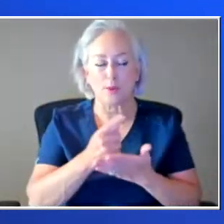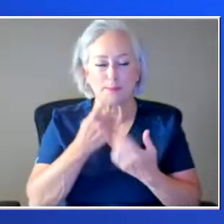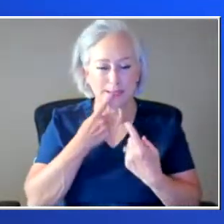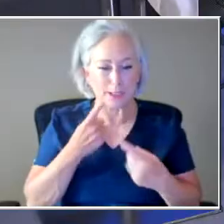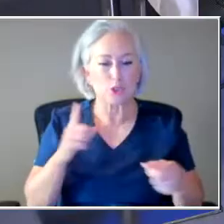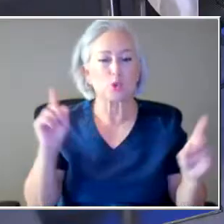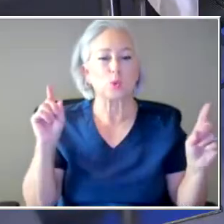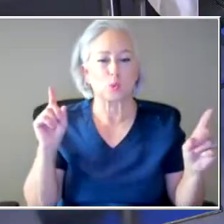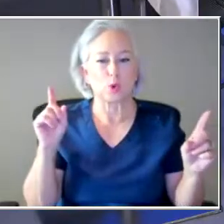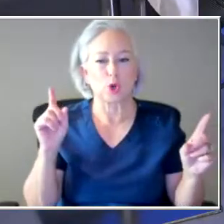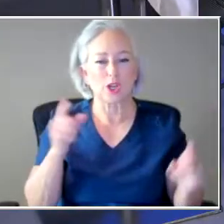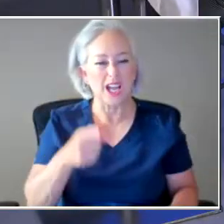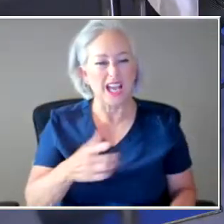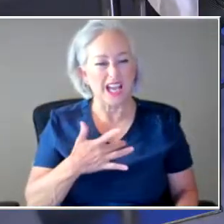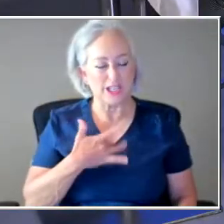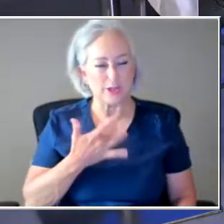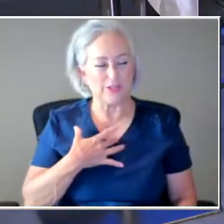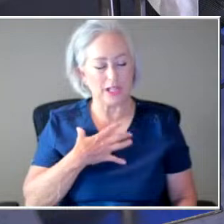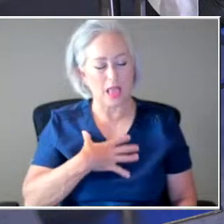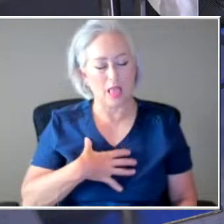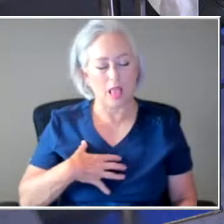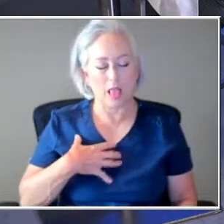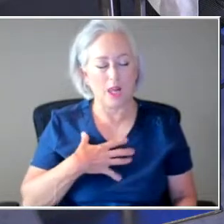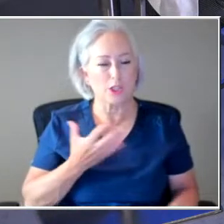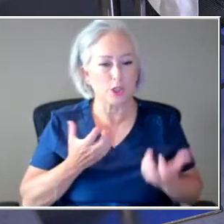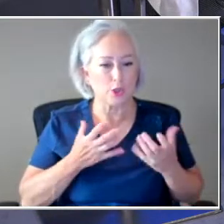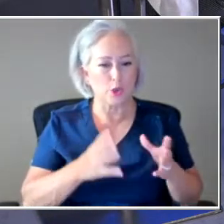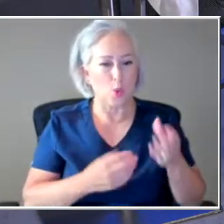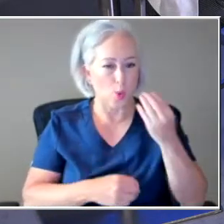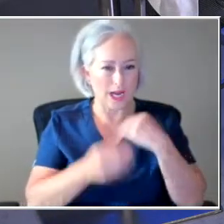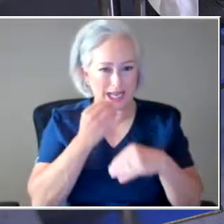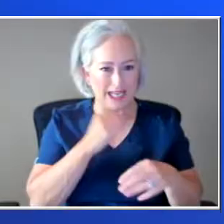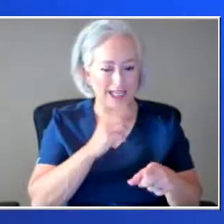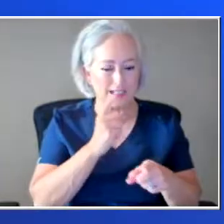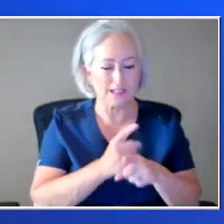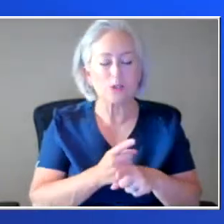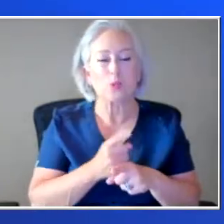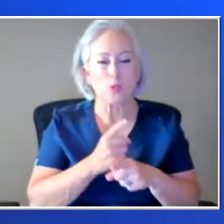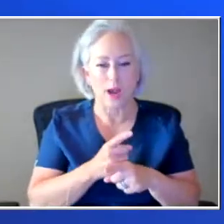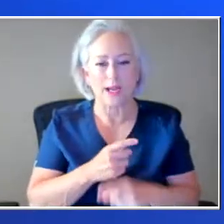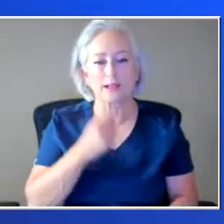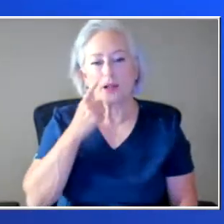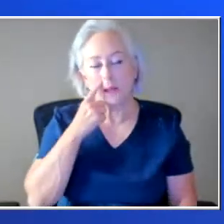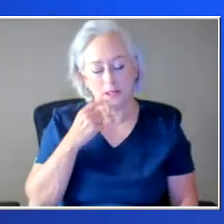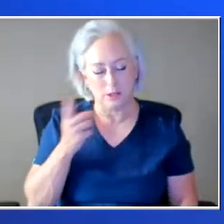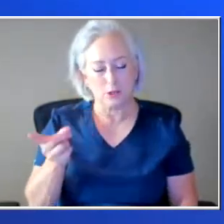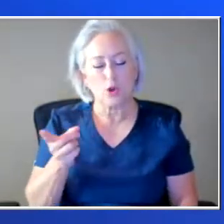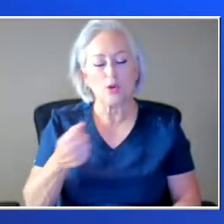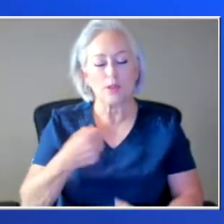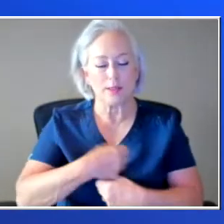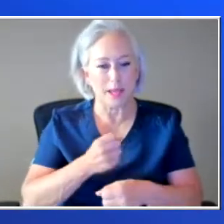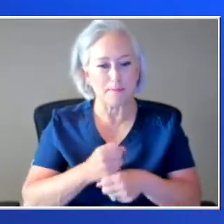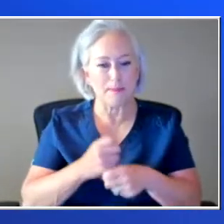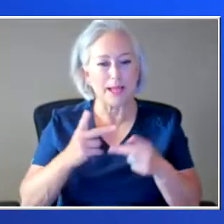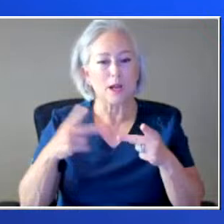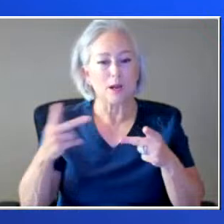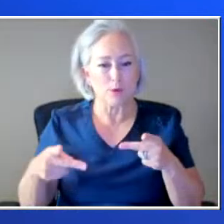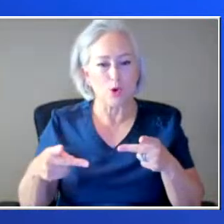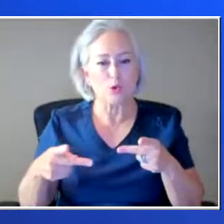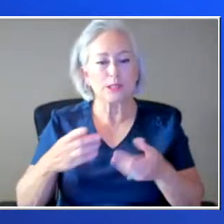feeling sick, so that's the last thing you want to do is eat? right. And so they were making me protein shakes with, peanut butter